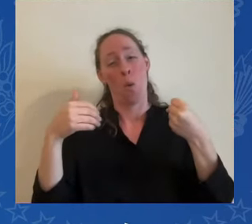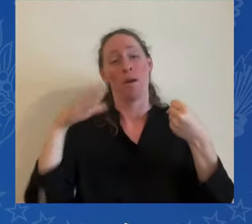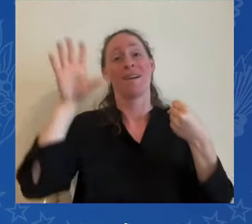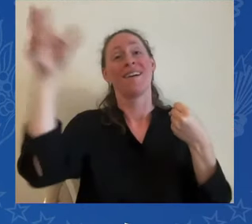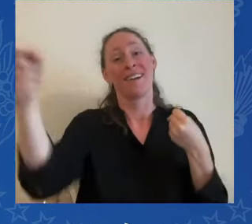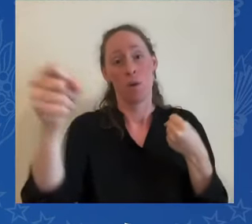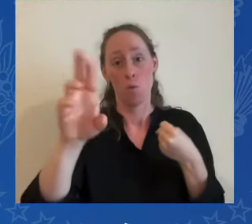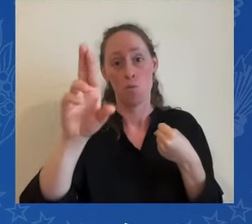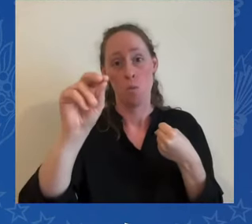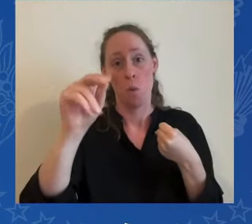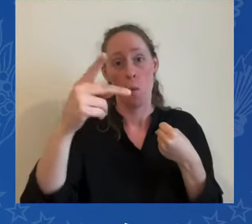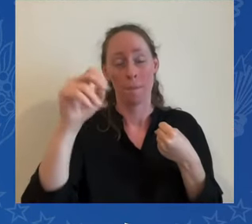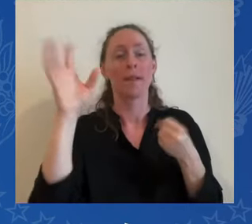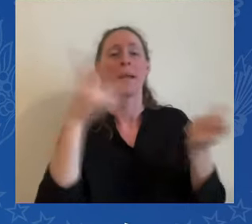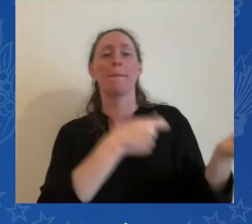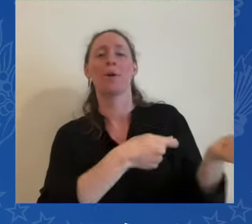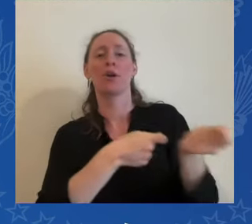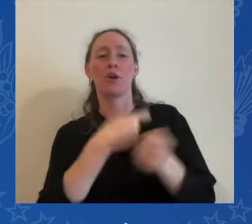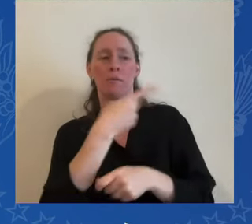Police Sergeant